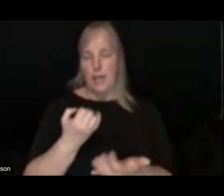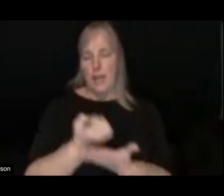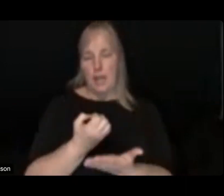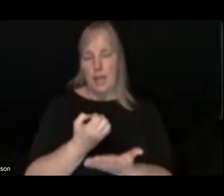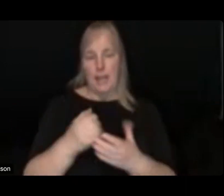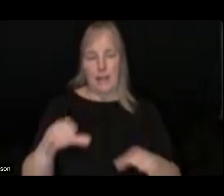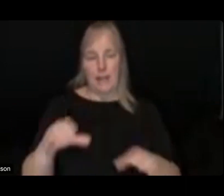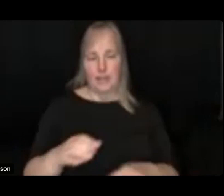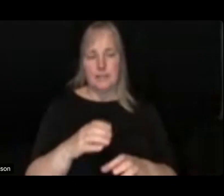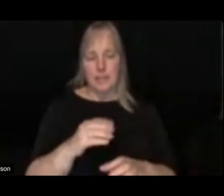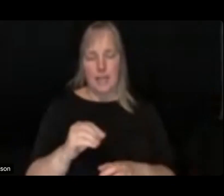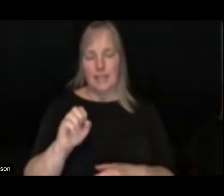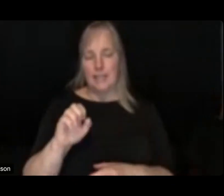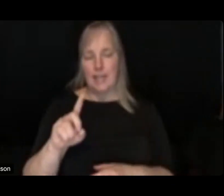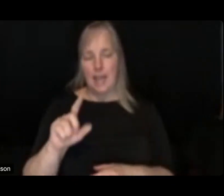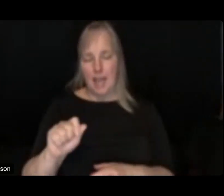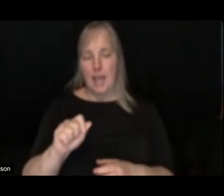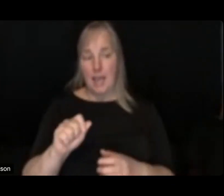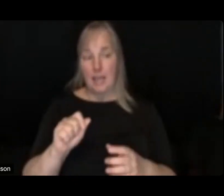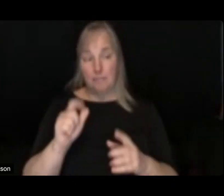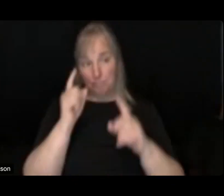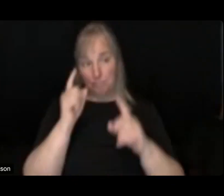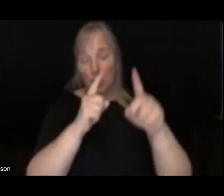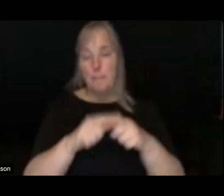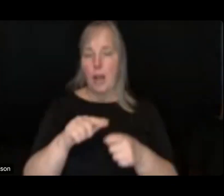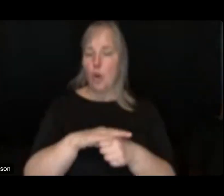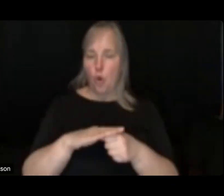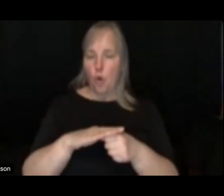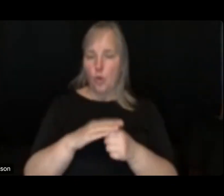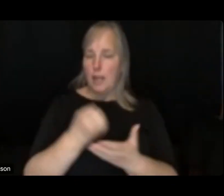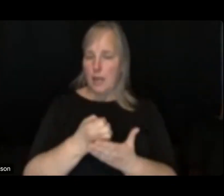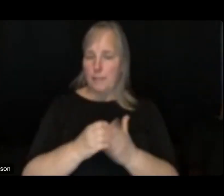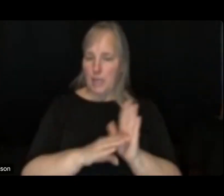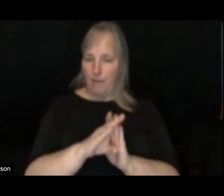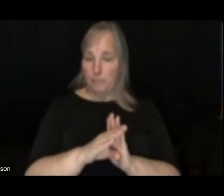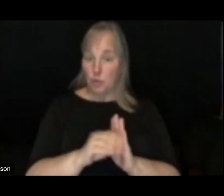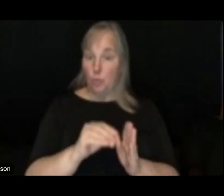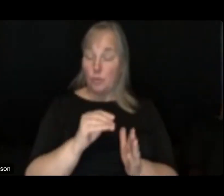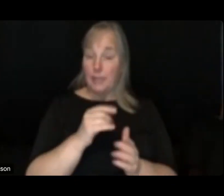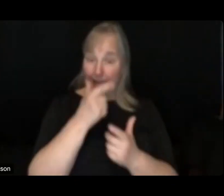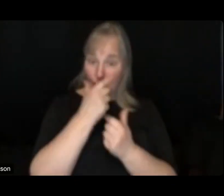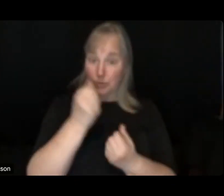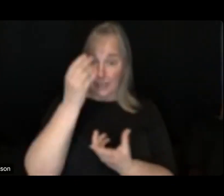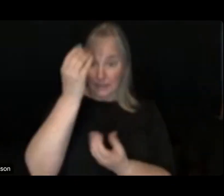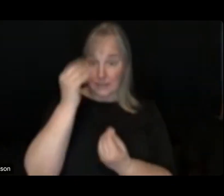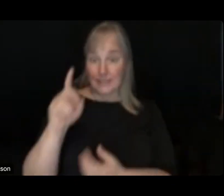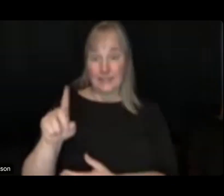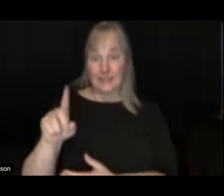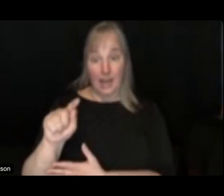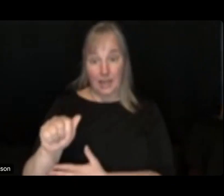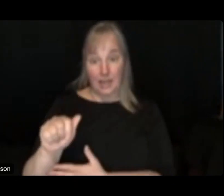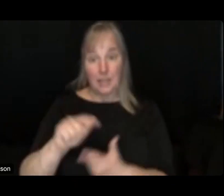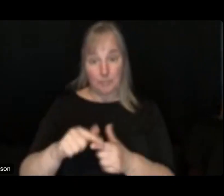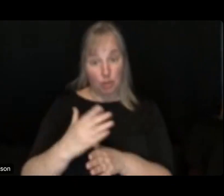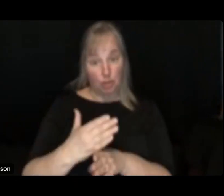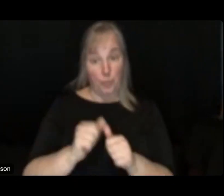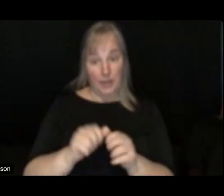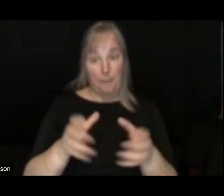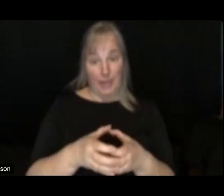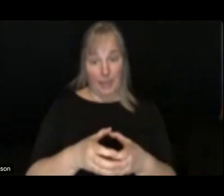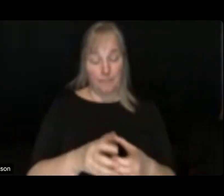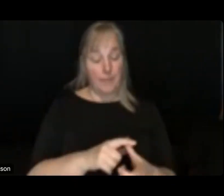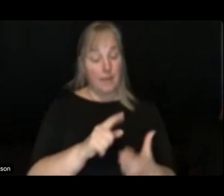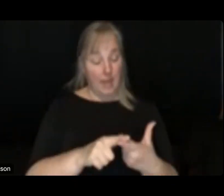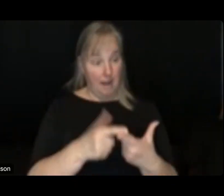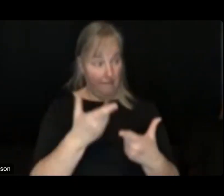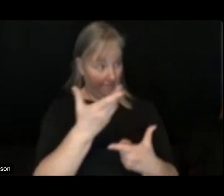of local economic development. So there are interesting data to be shared with our committee. And following that, there will be a